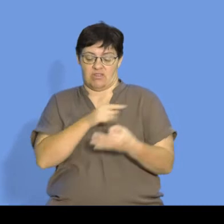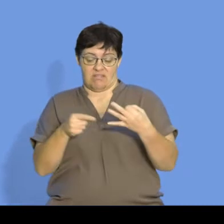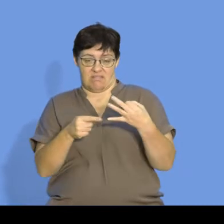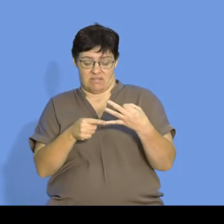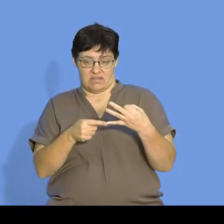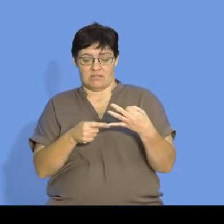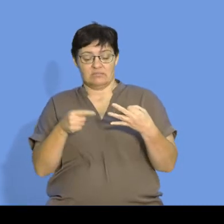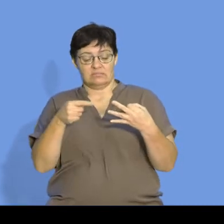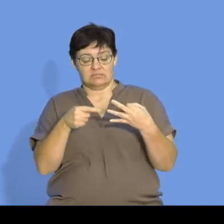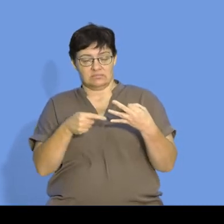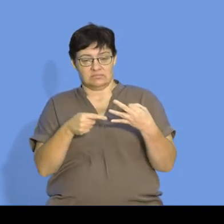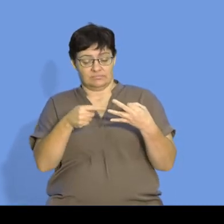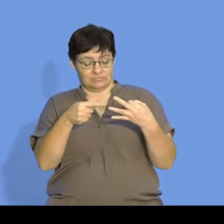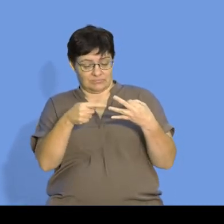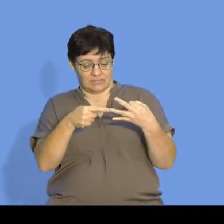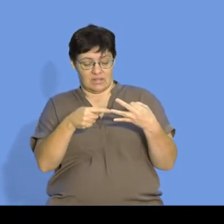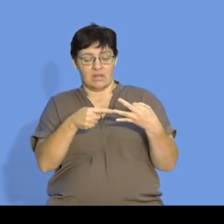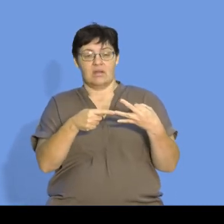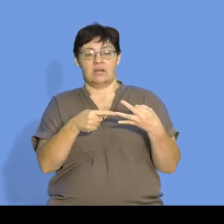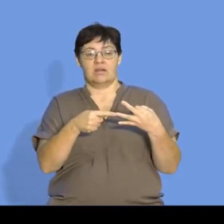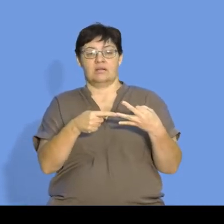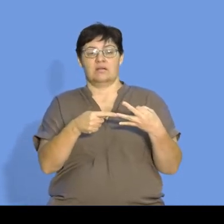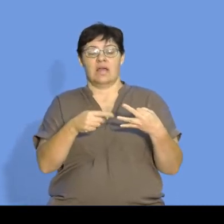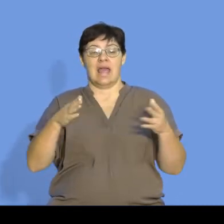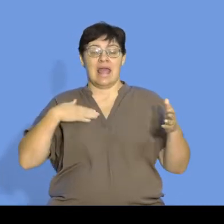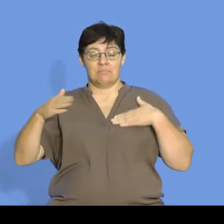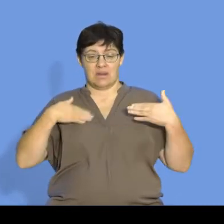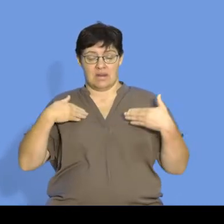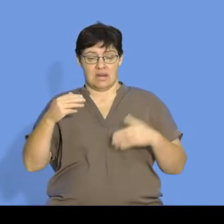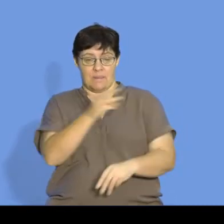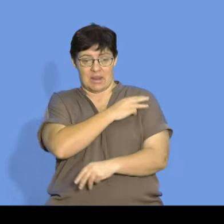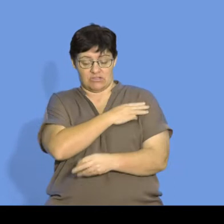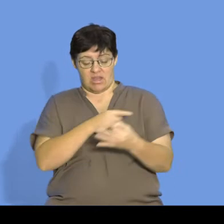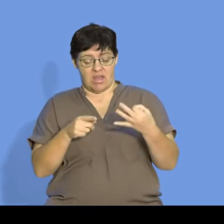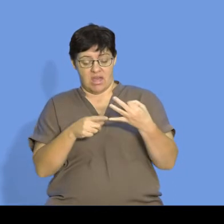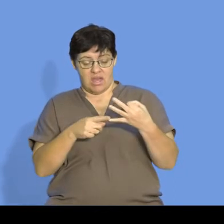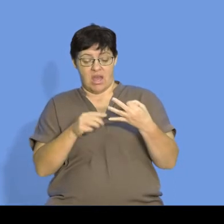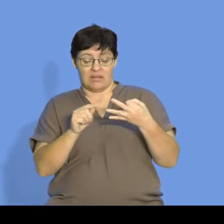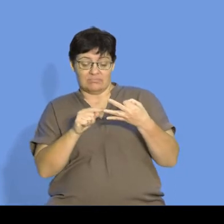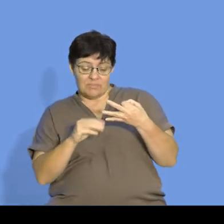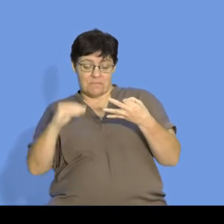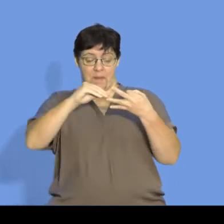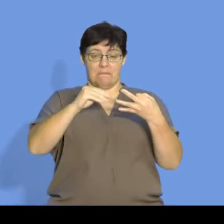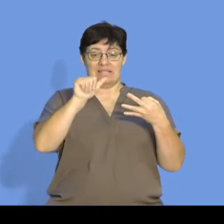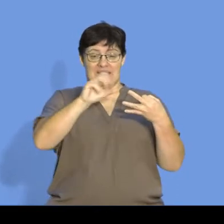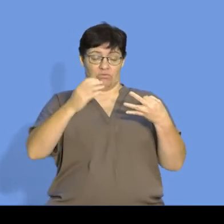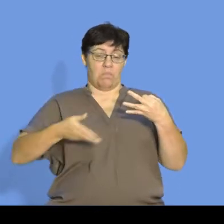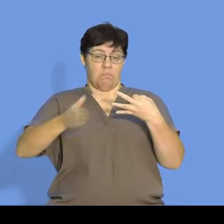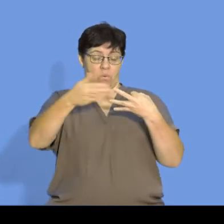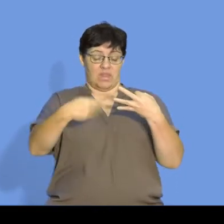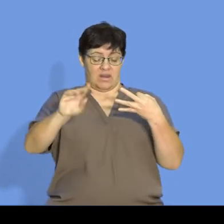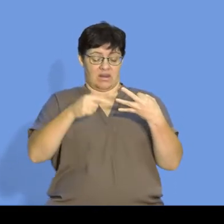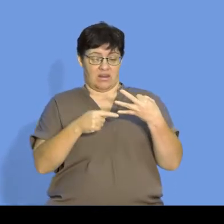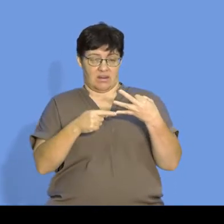manager. The sales manager earns 600 Rand more than the admin manager, that is per month. The managers